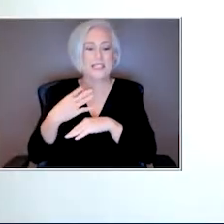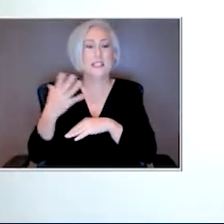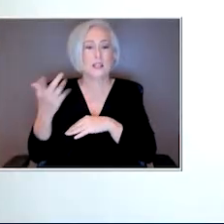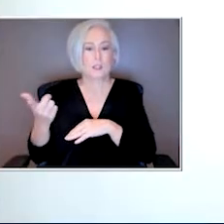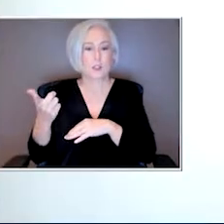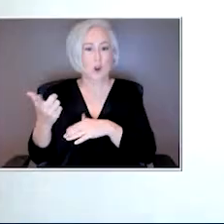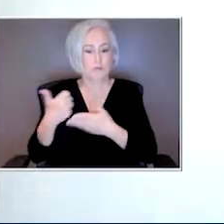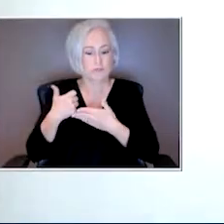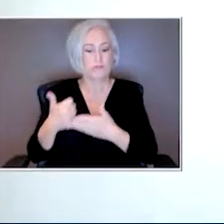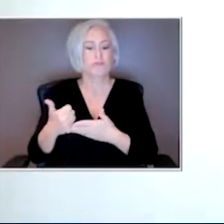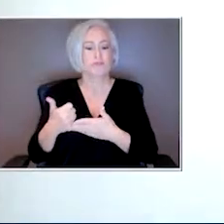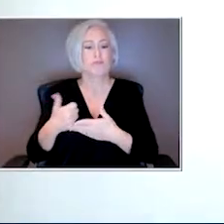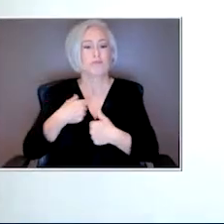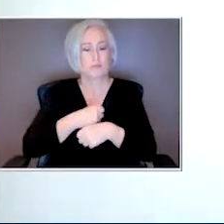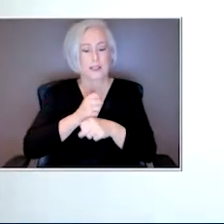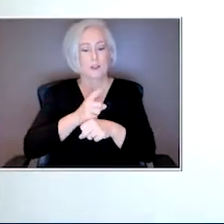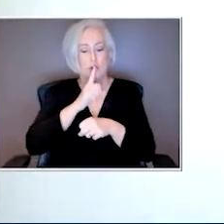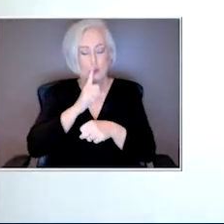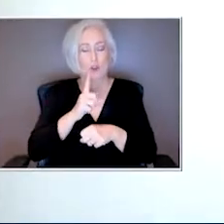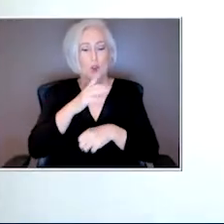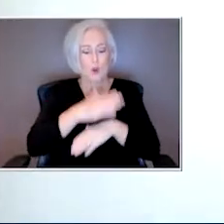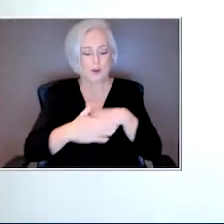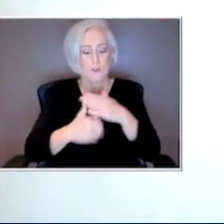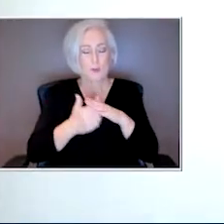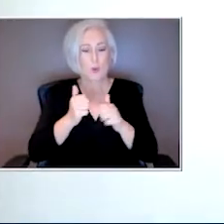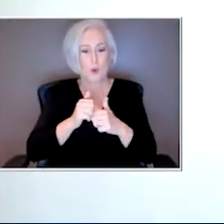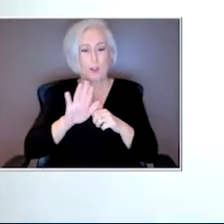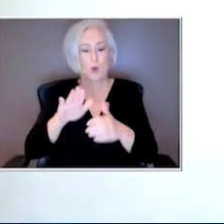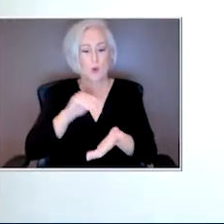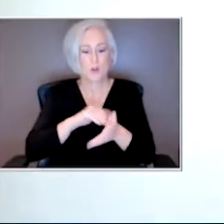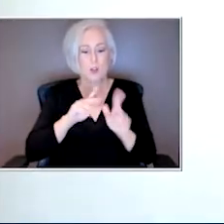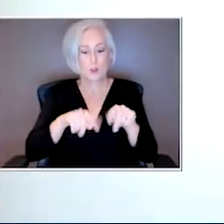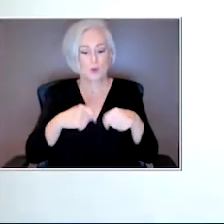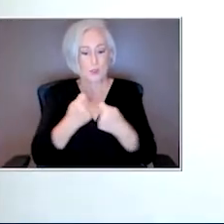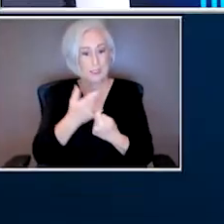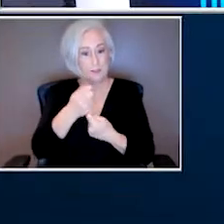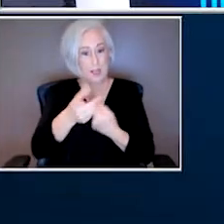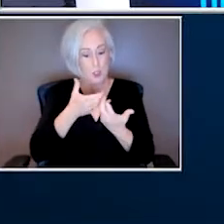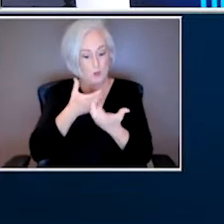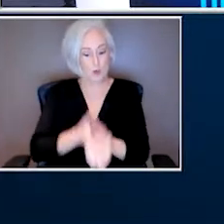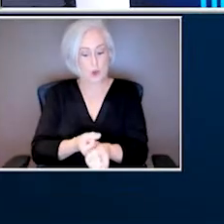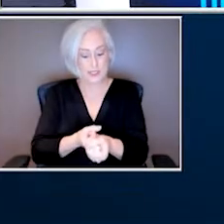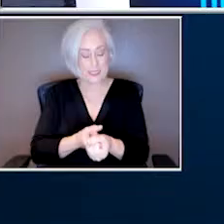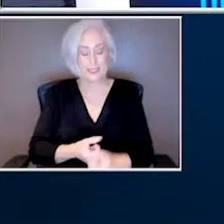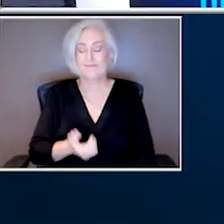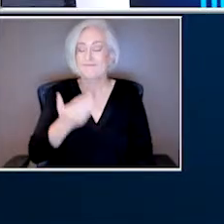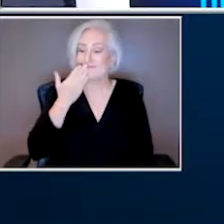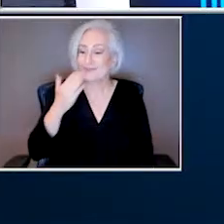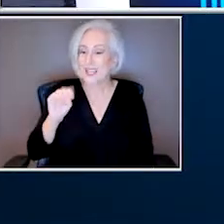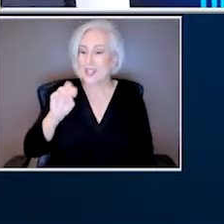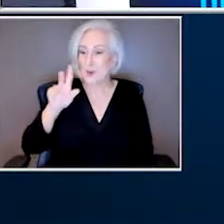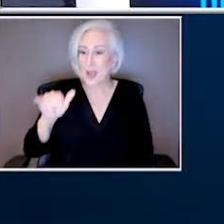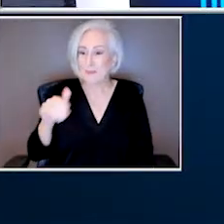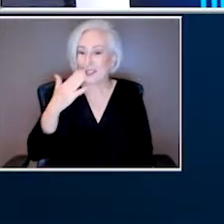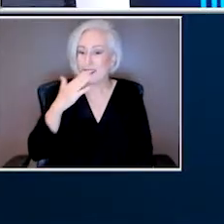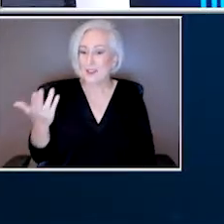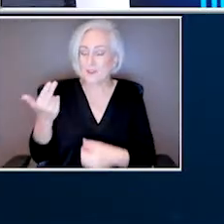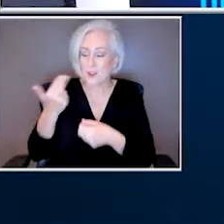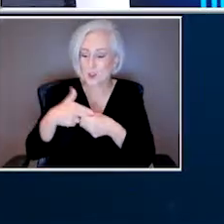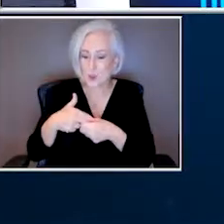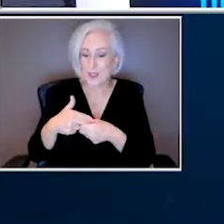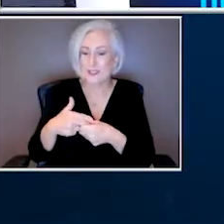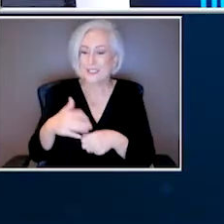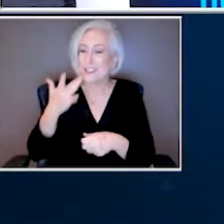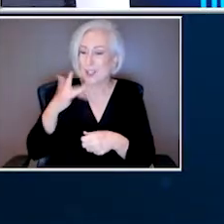just making sure you're super comfortable with them and you trust them. Yeah, Emily, thank you so much for joining us here today, and we wish you the best of